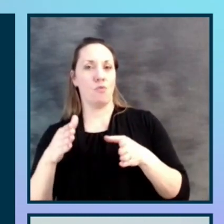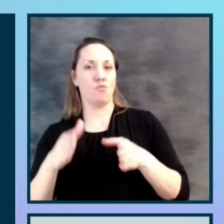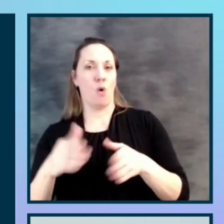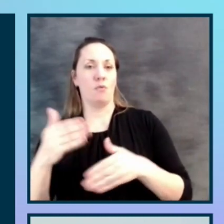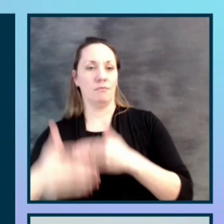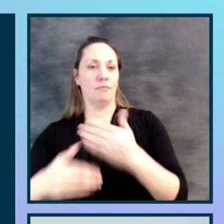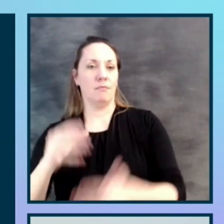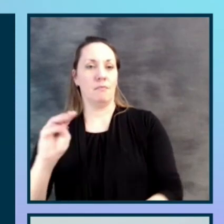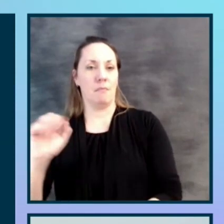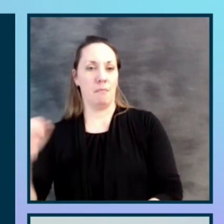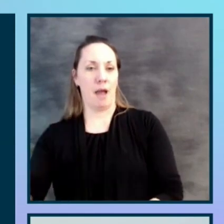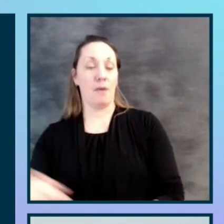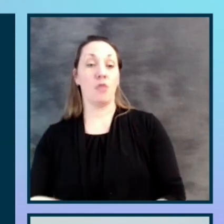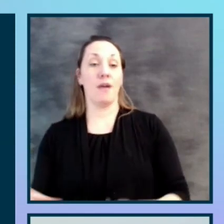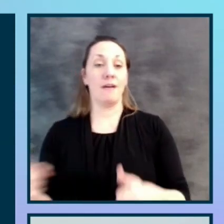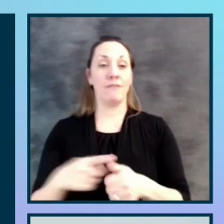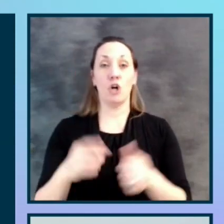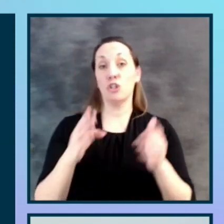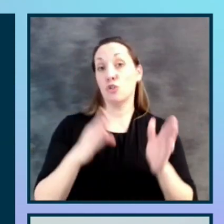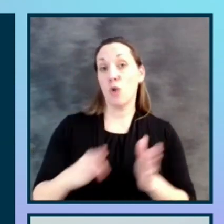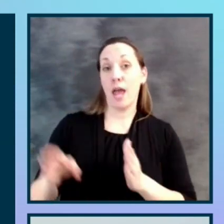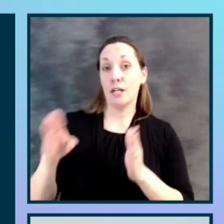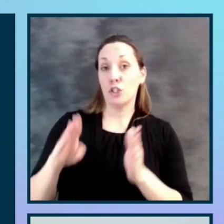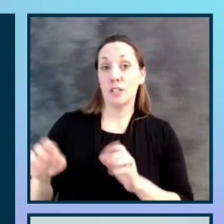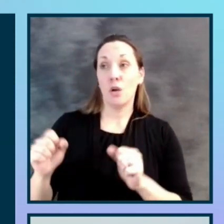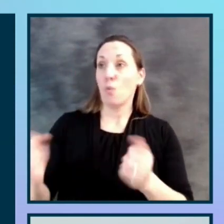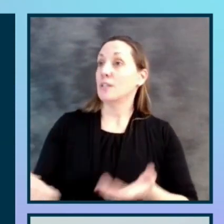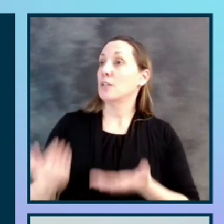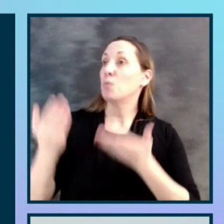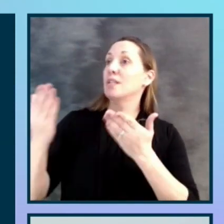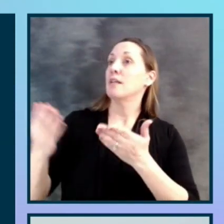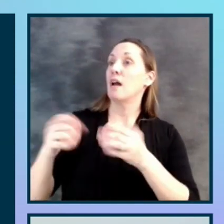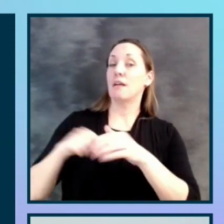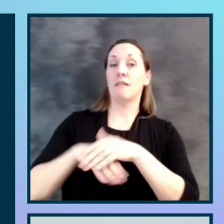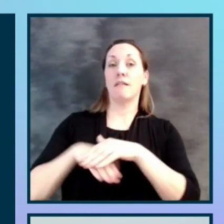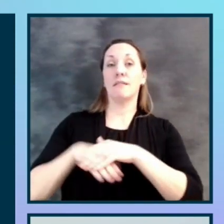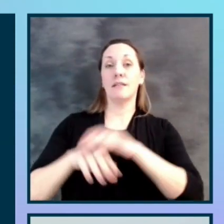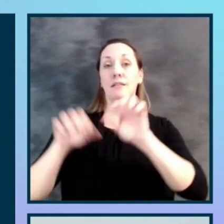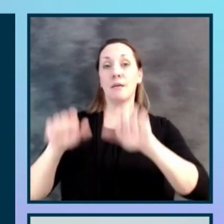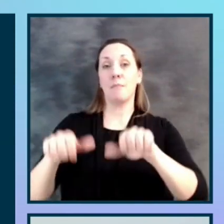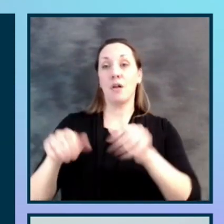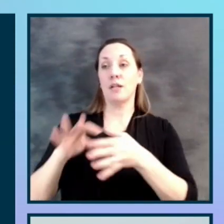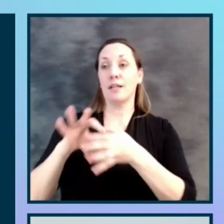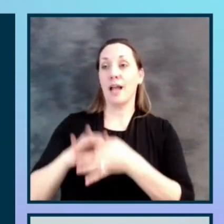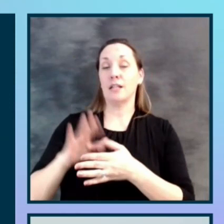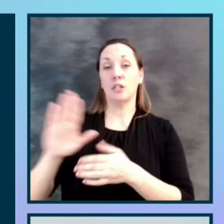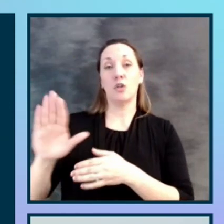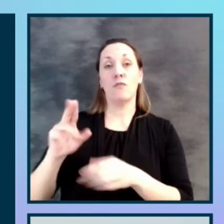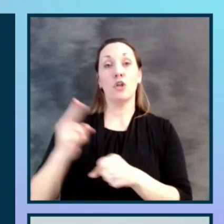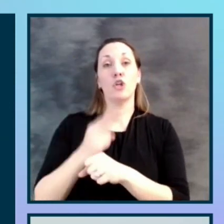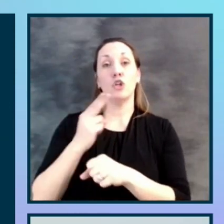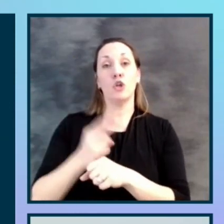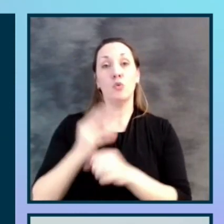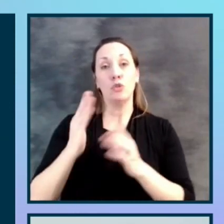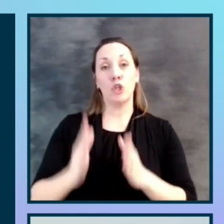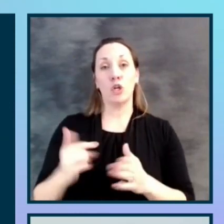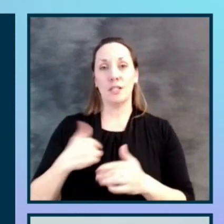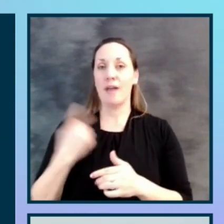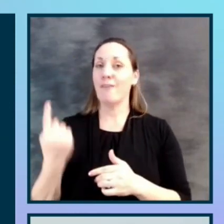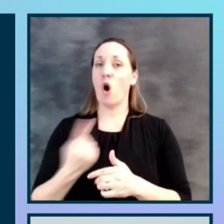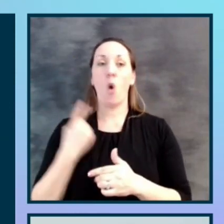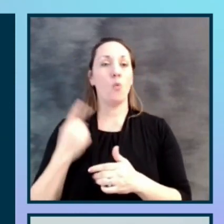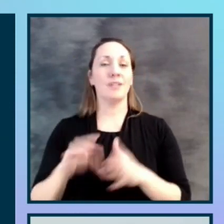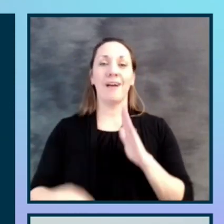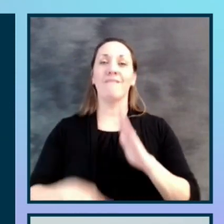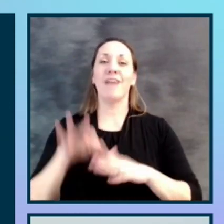So the first strategy is to present accessibility in the context of your users. And I've always found success